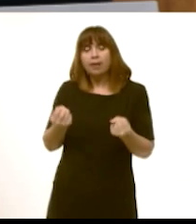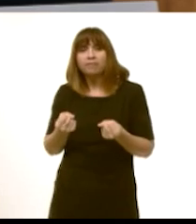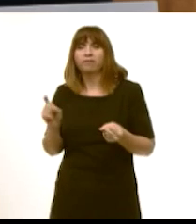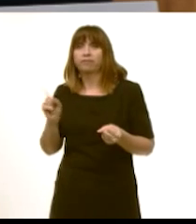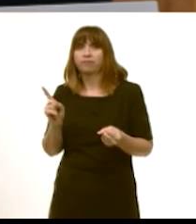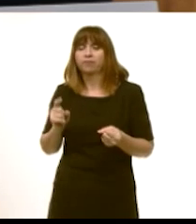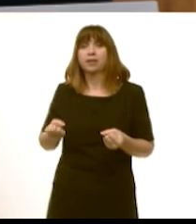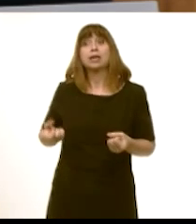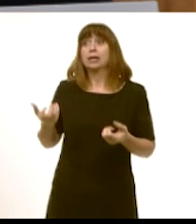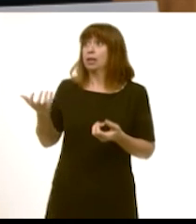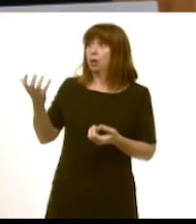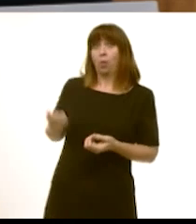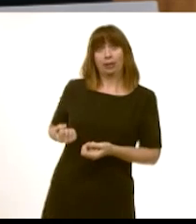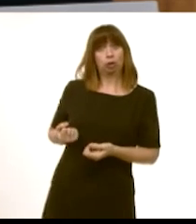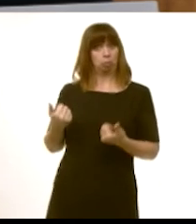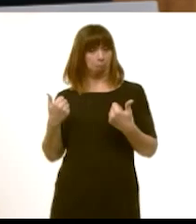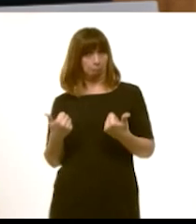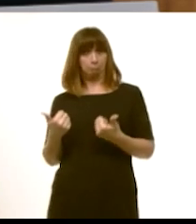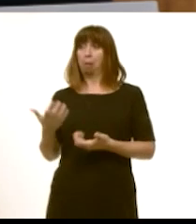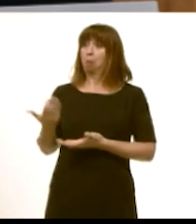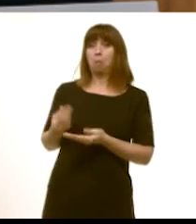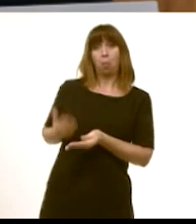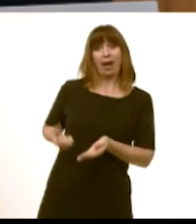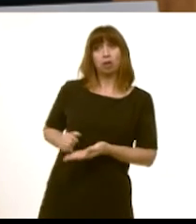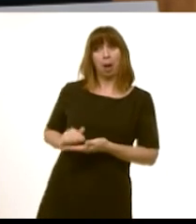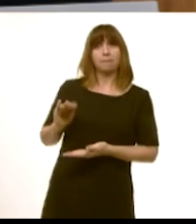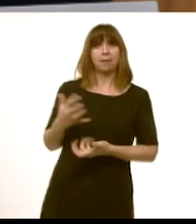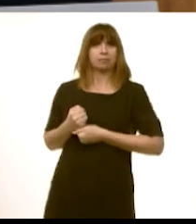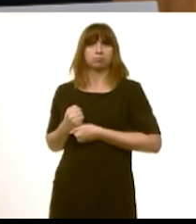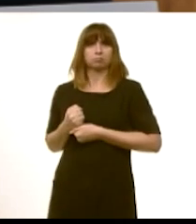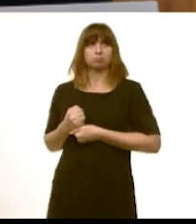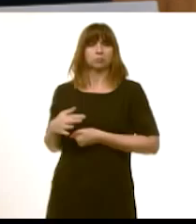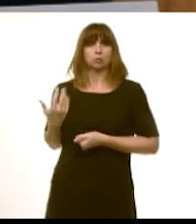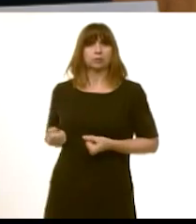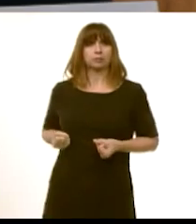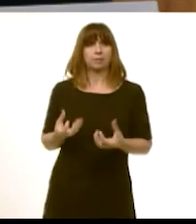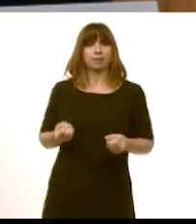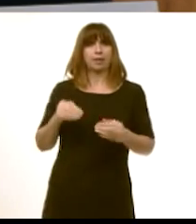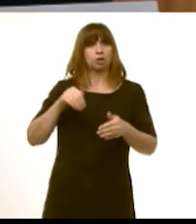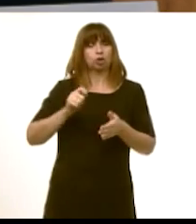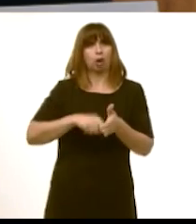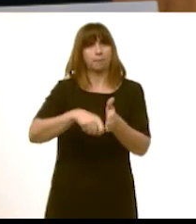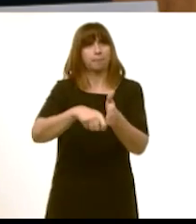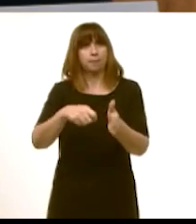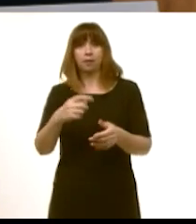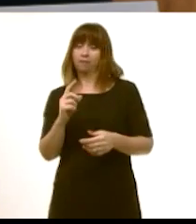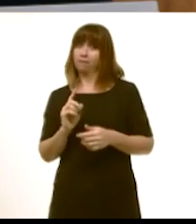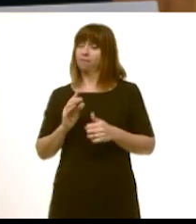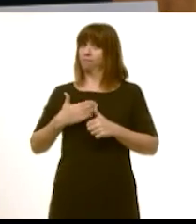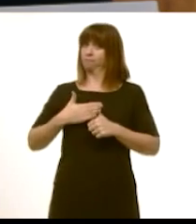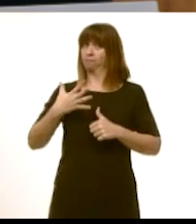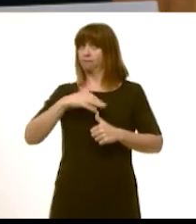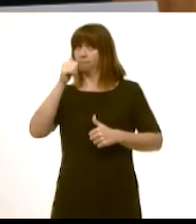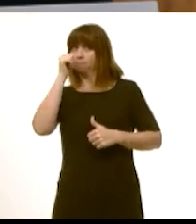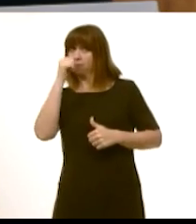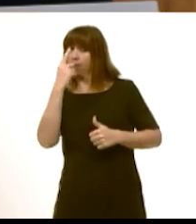customers. Even if people have a rise in their incomes, it does not mean they'll spend money in the high street. They need to know that there are shops there that are accessible